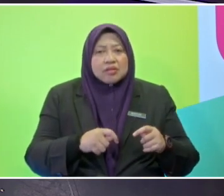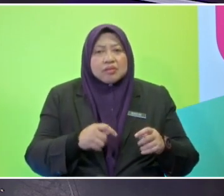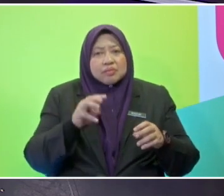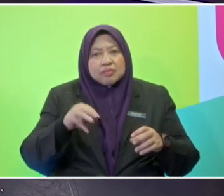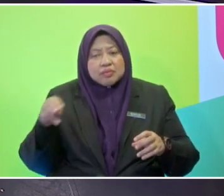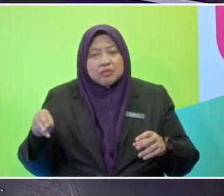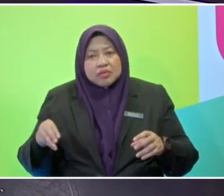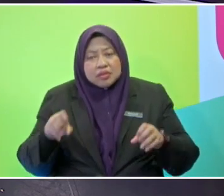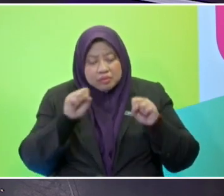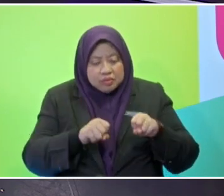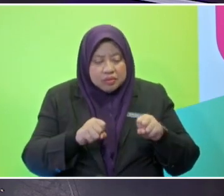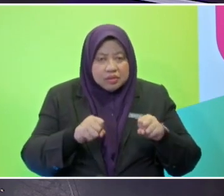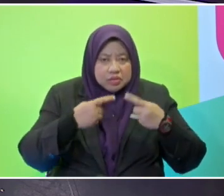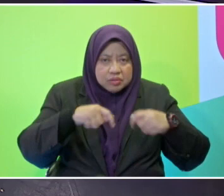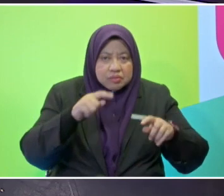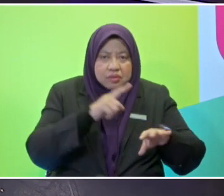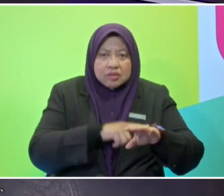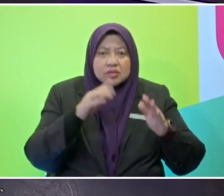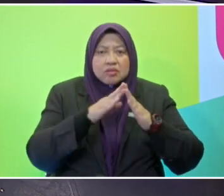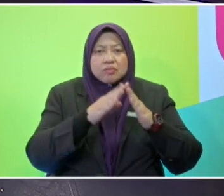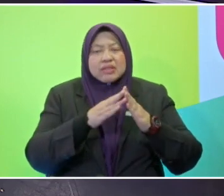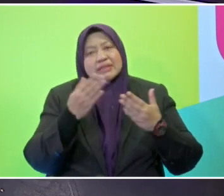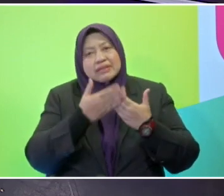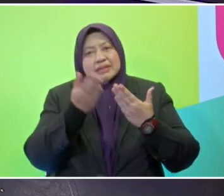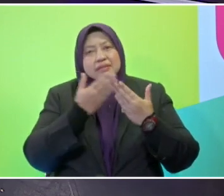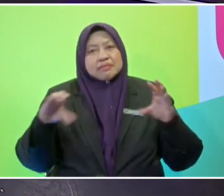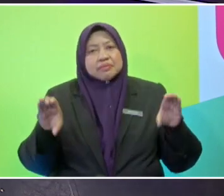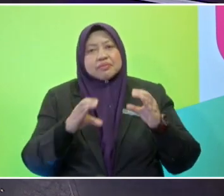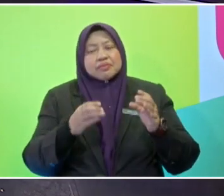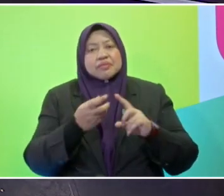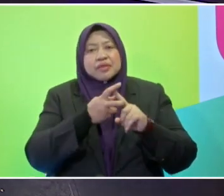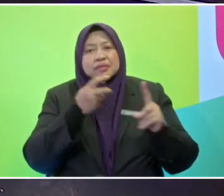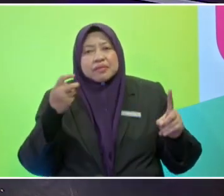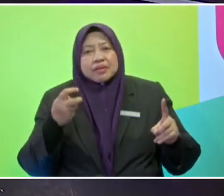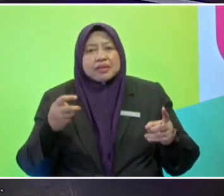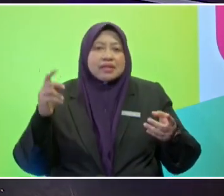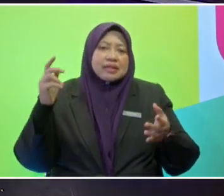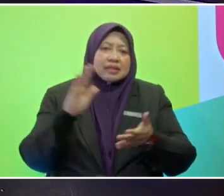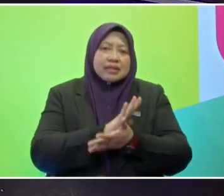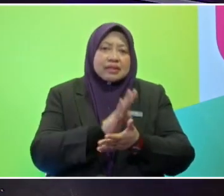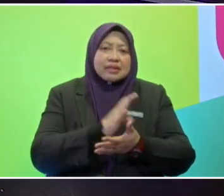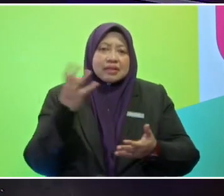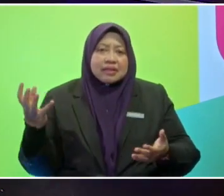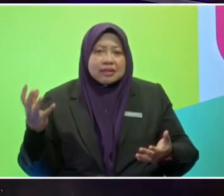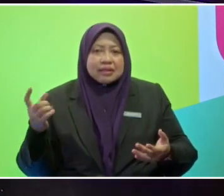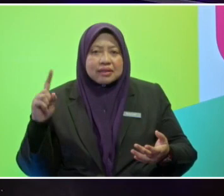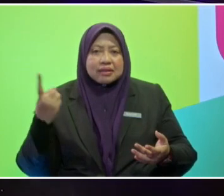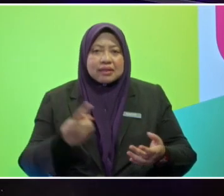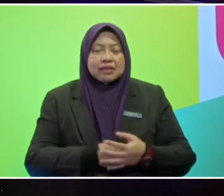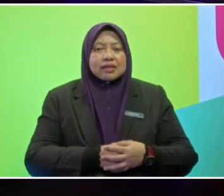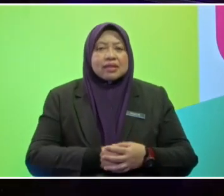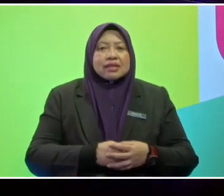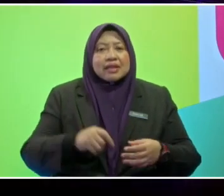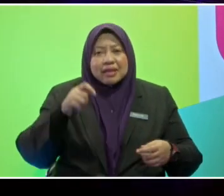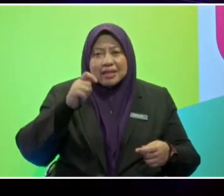you can also try this at home, right? Yes, it's easily made because this is just made out of manila cut and popsicles. All right, let's see, Popsicle Mr.